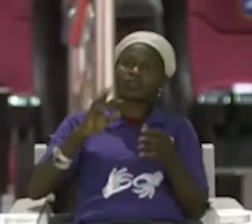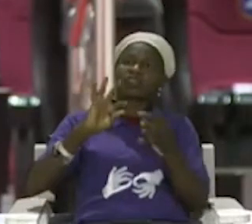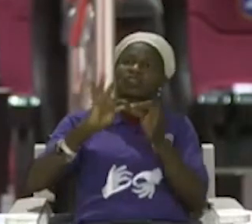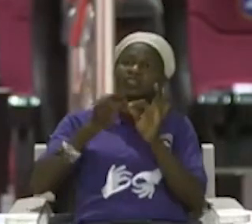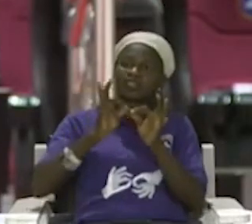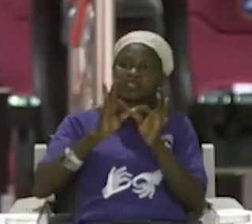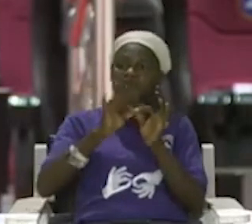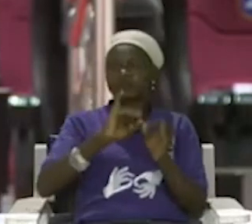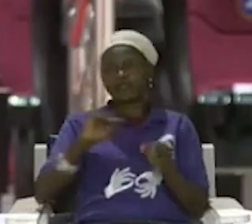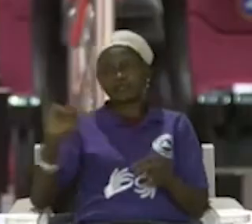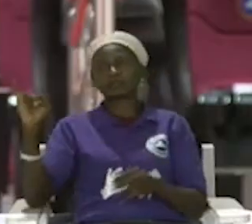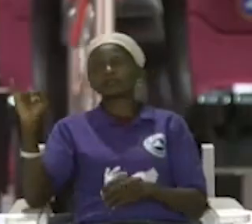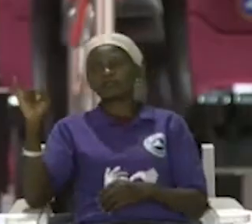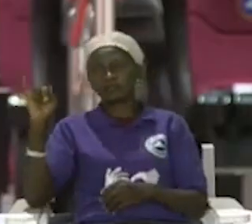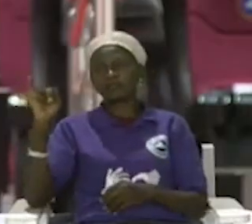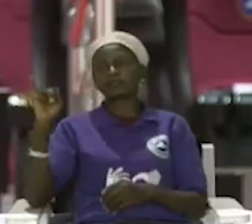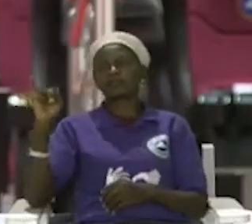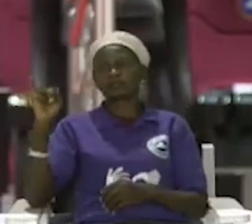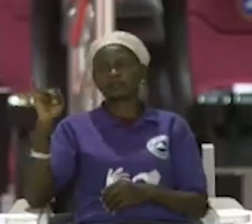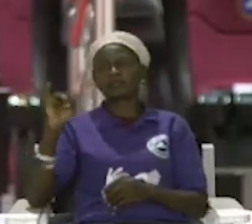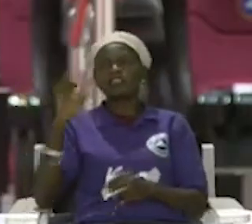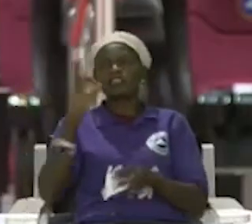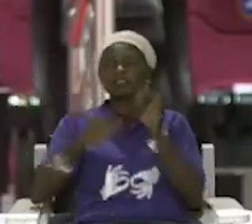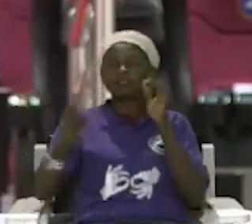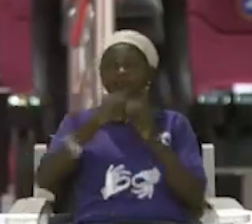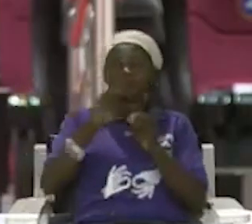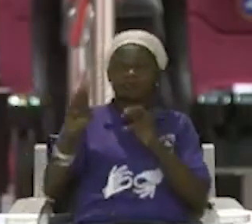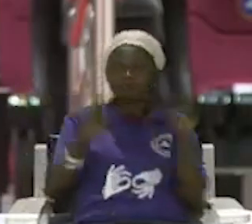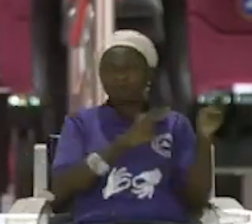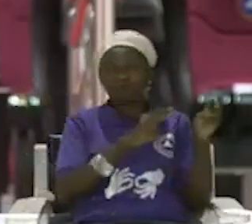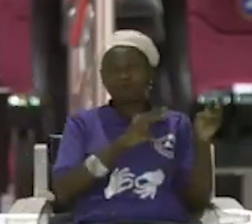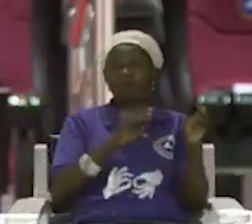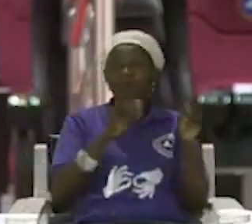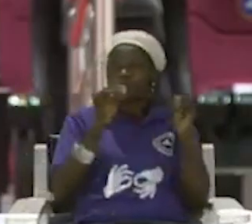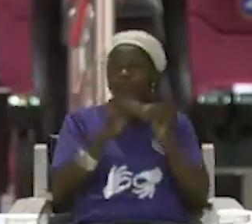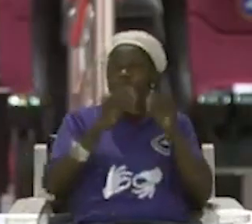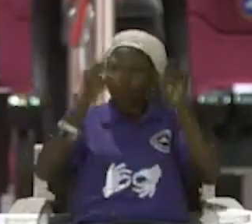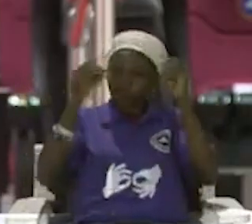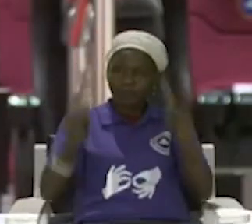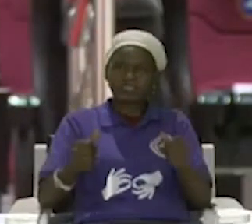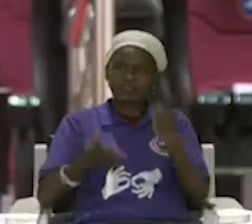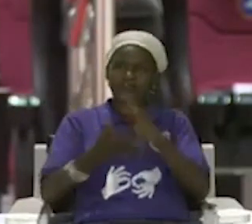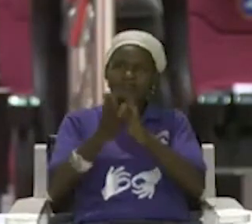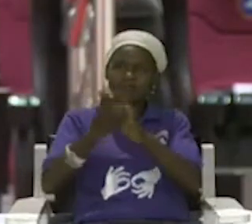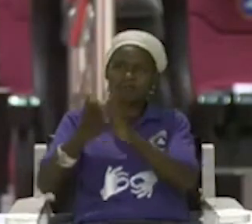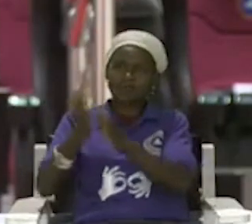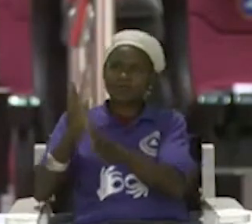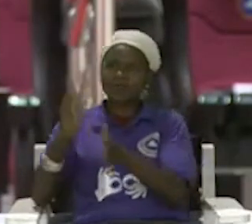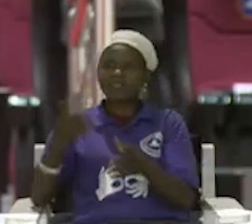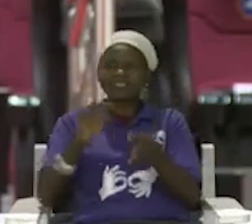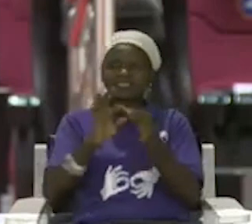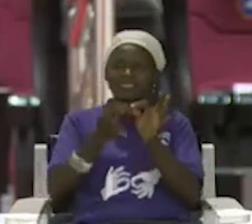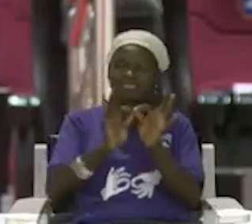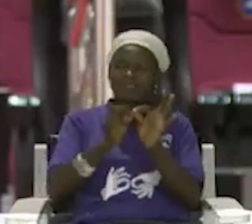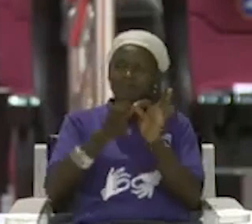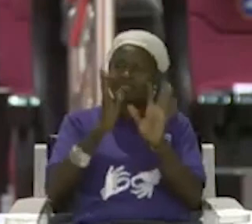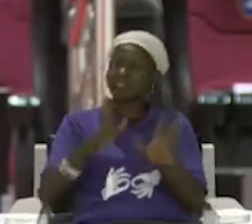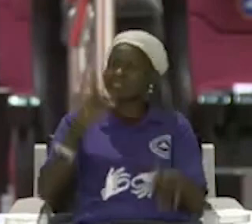interpreting. If you move too fast, the interpreter cannot